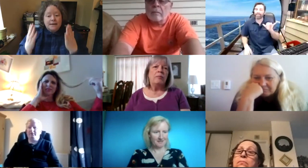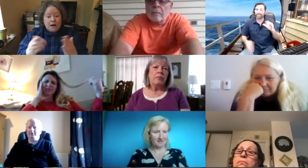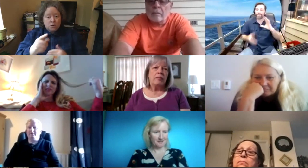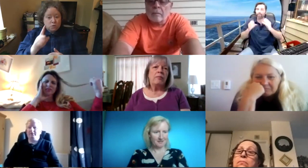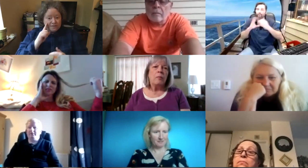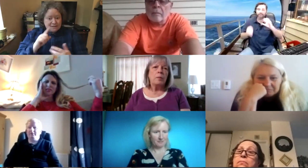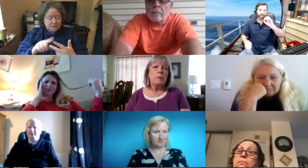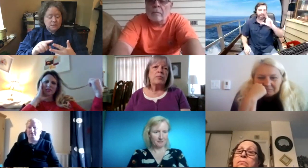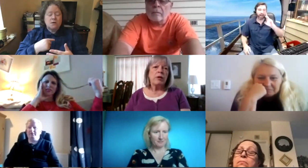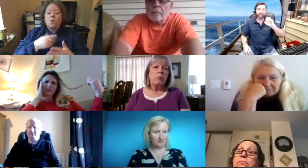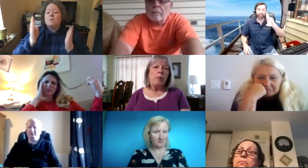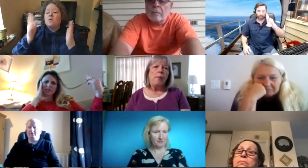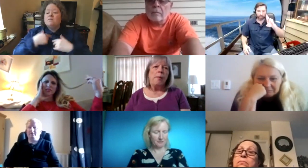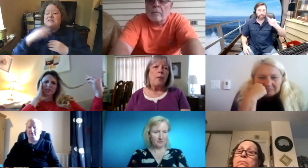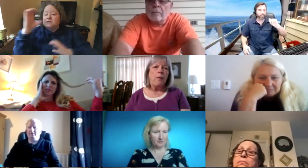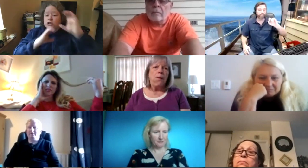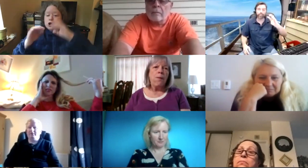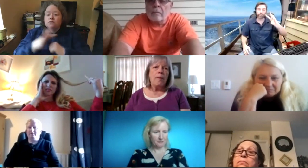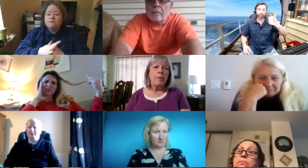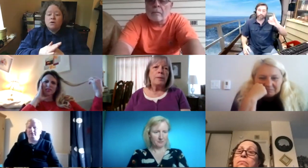concept, that kind of thing.